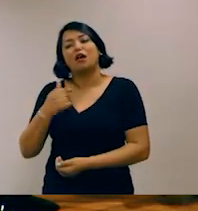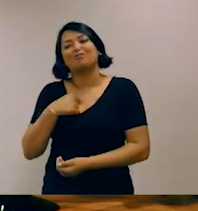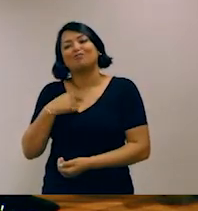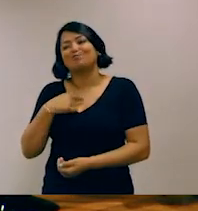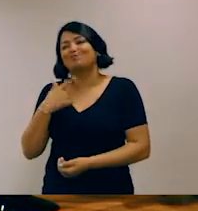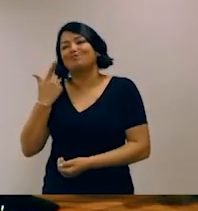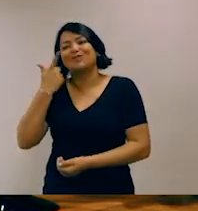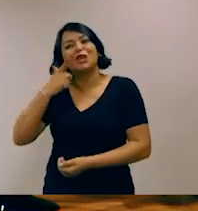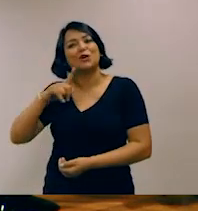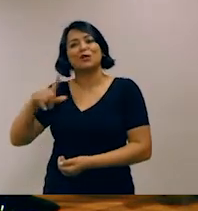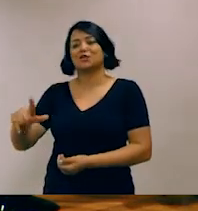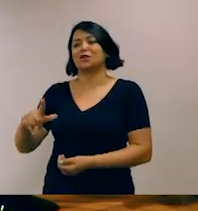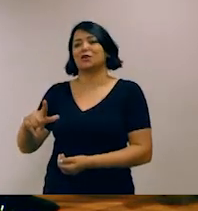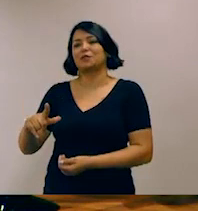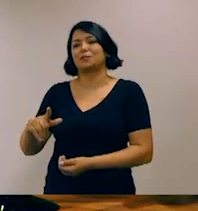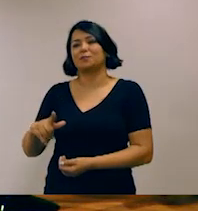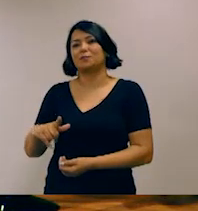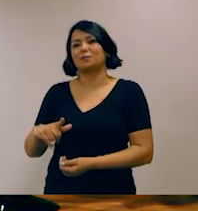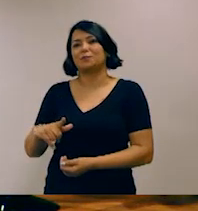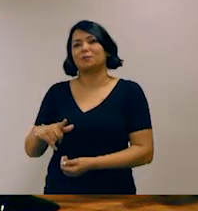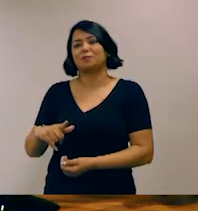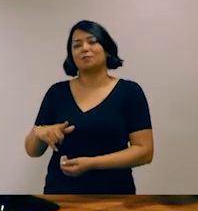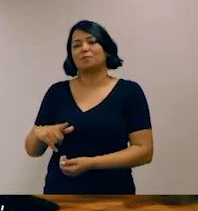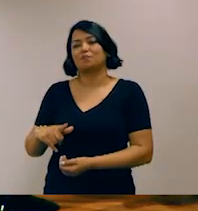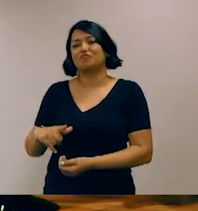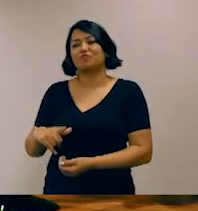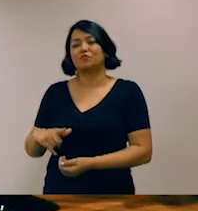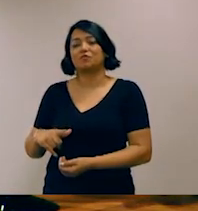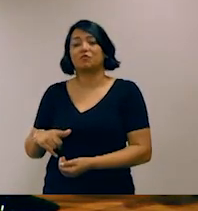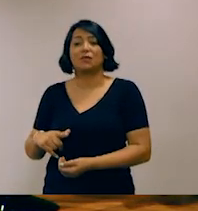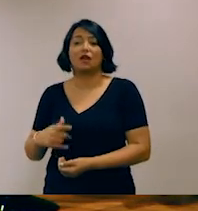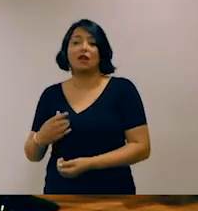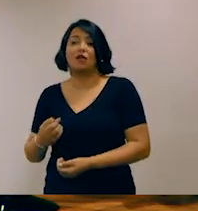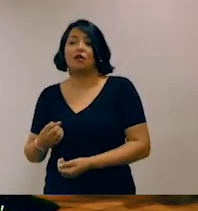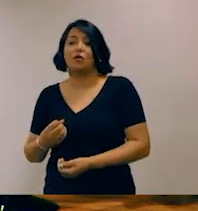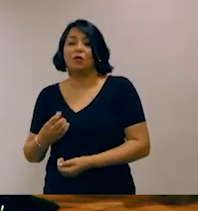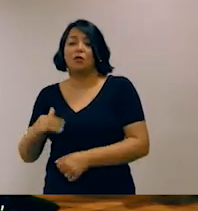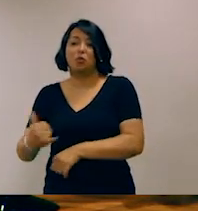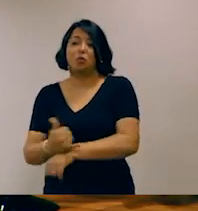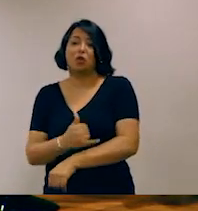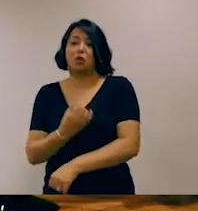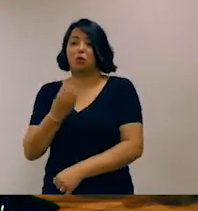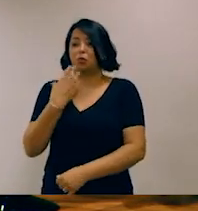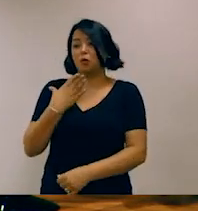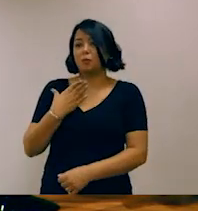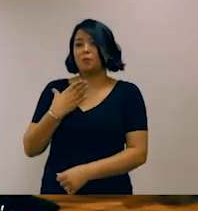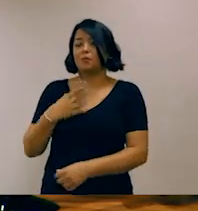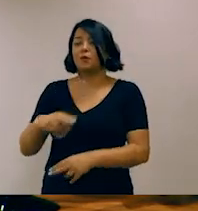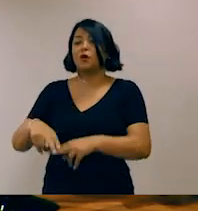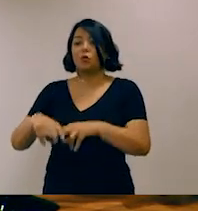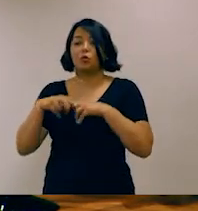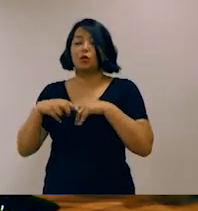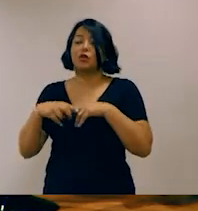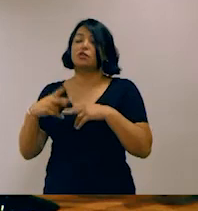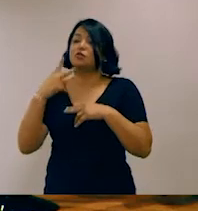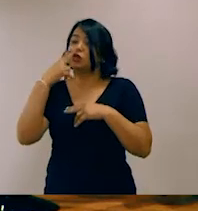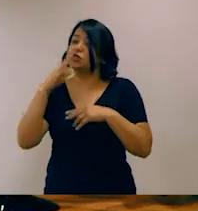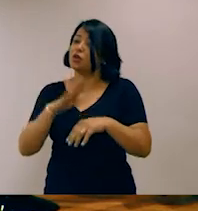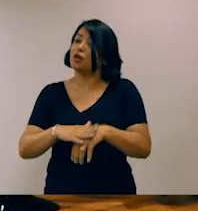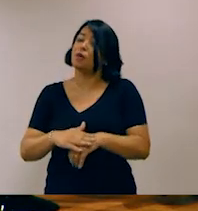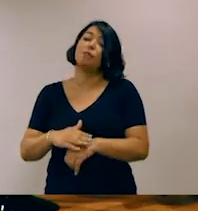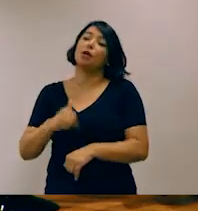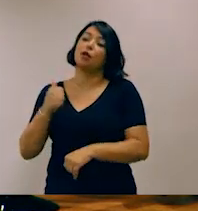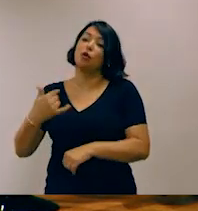the box office, I would not be able to get an efficient algorithm, an efficient model. That's why